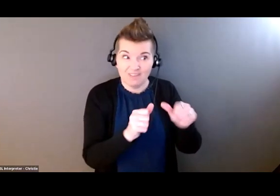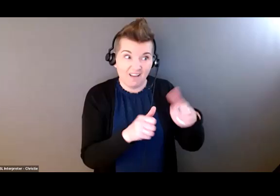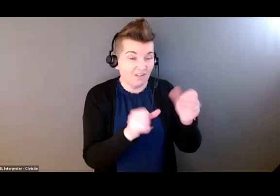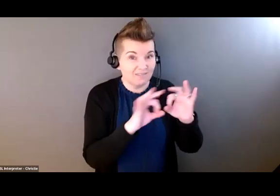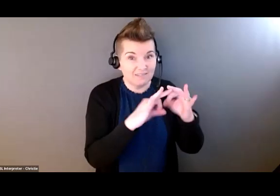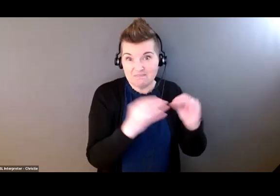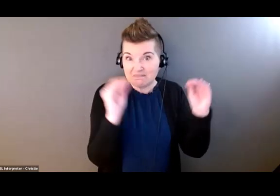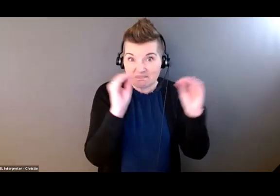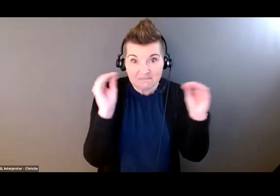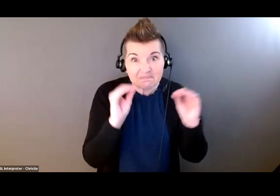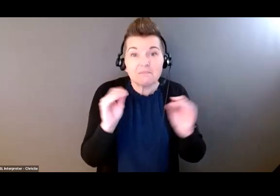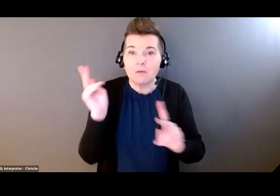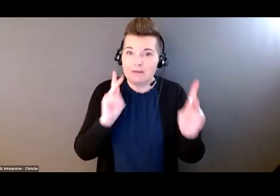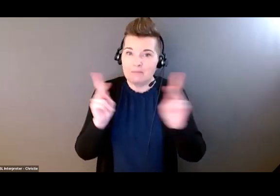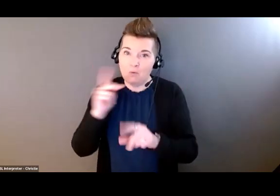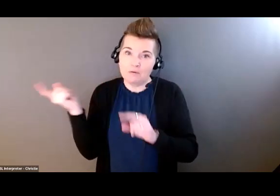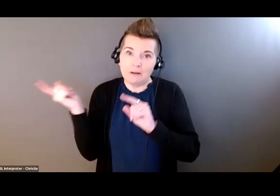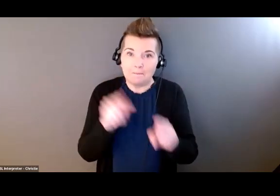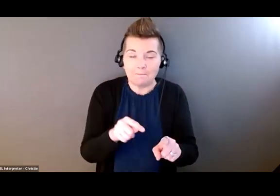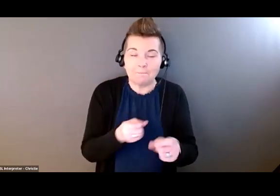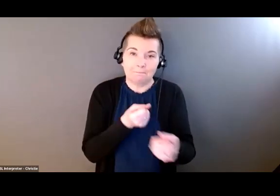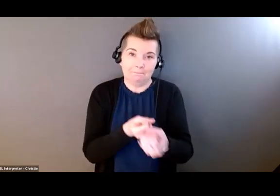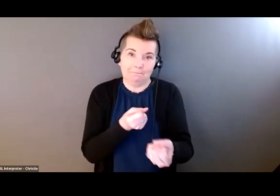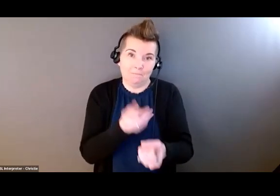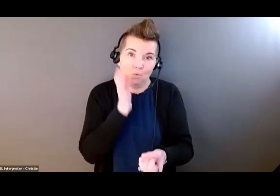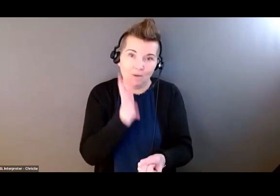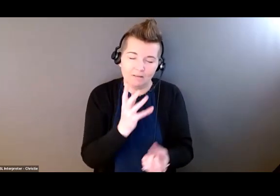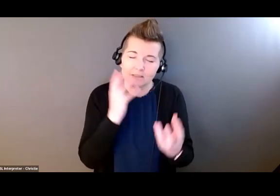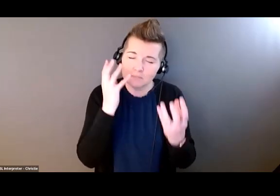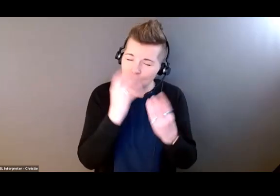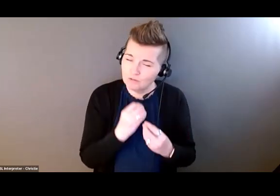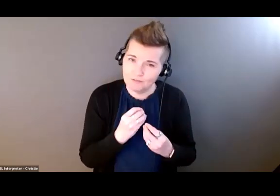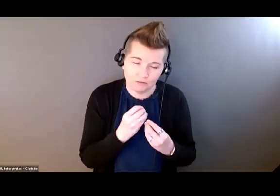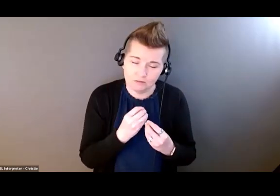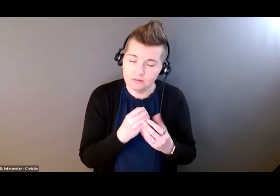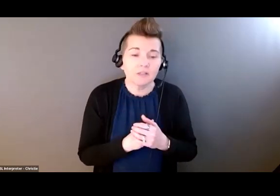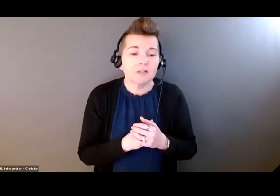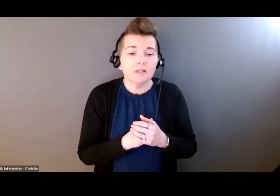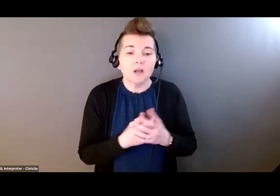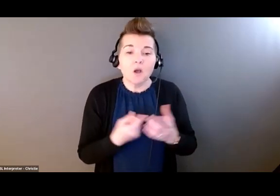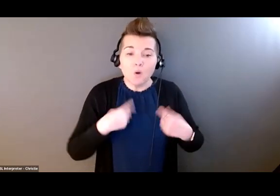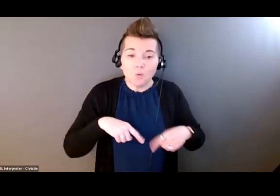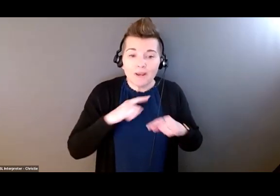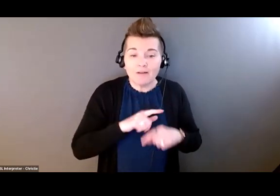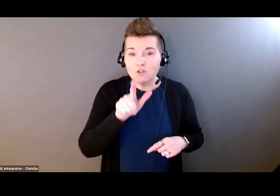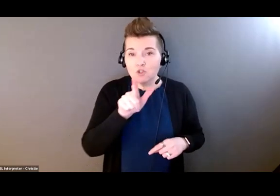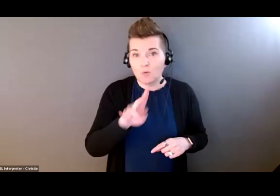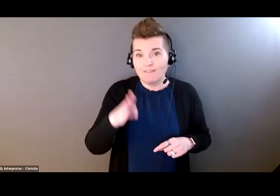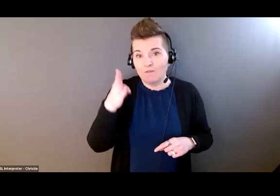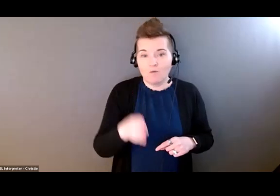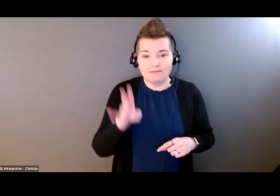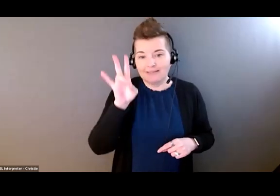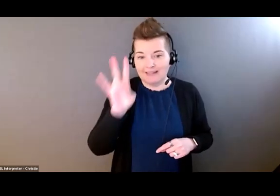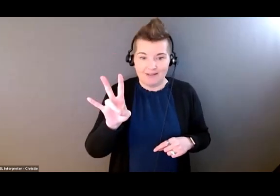they are not, they make new loved ones. It's really quite beautiful. So we have a